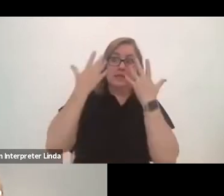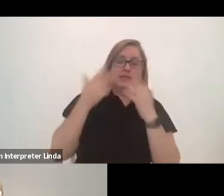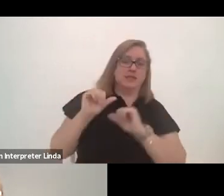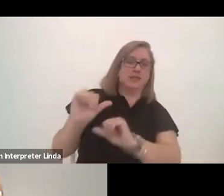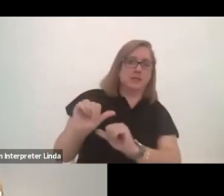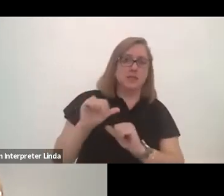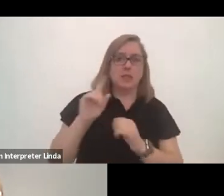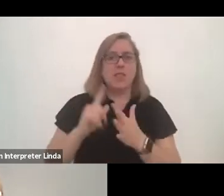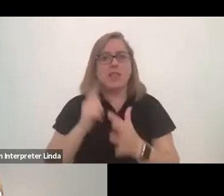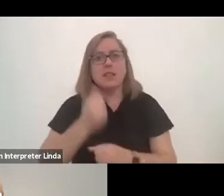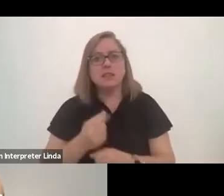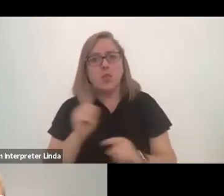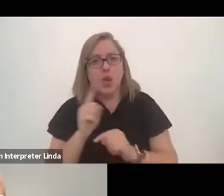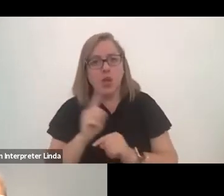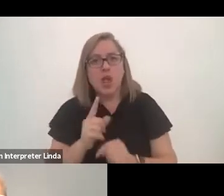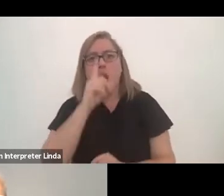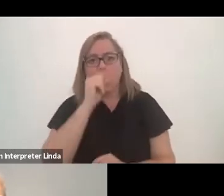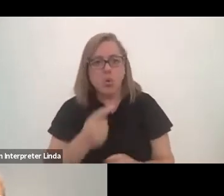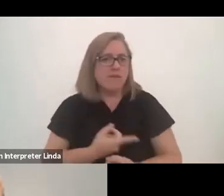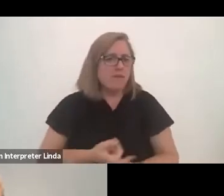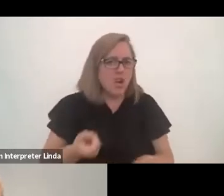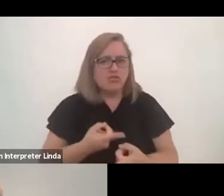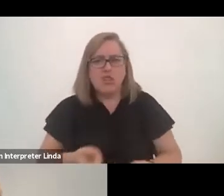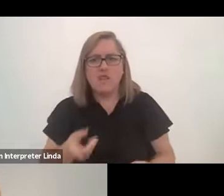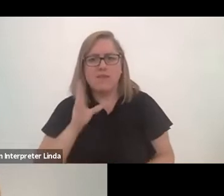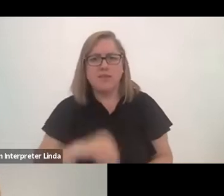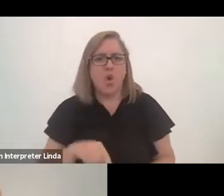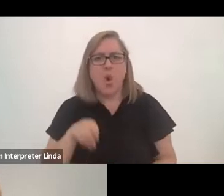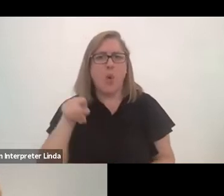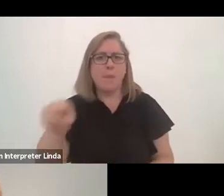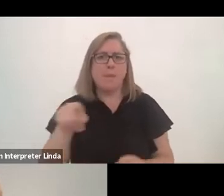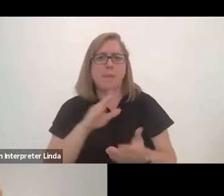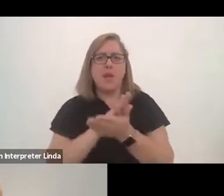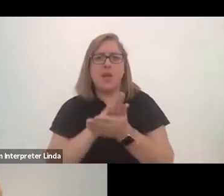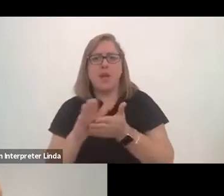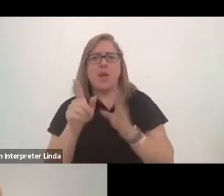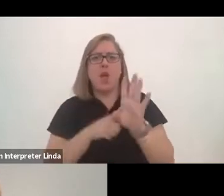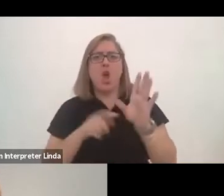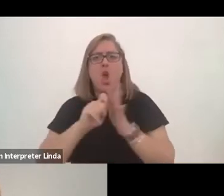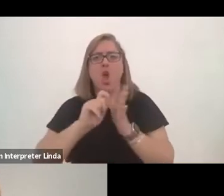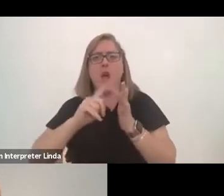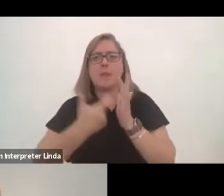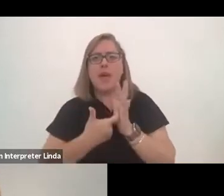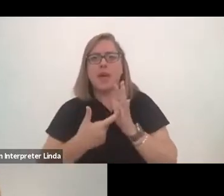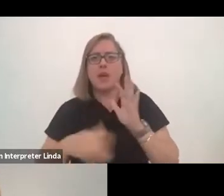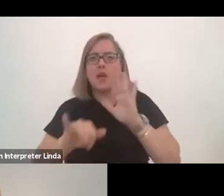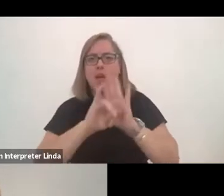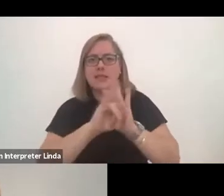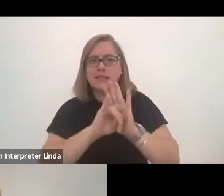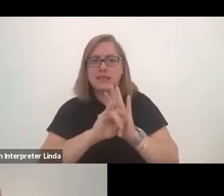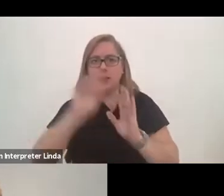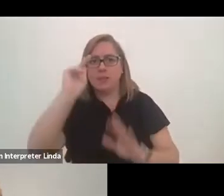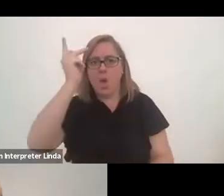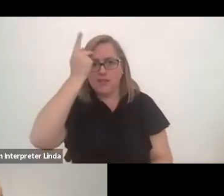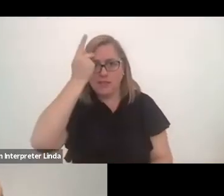as an example where I could sort of get quite frustrated by, you know, hyper-identity politics and all that kind of stuff. But